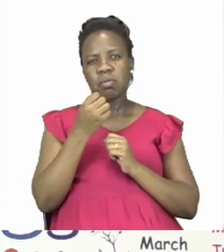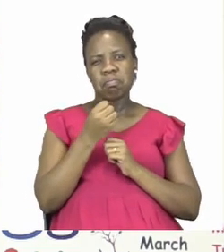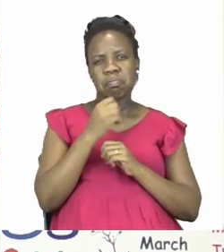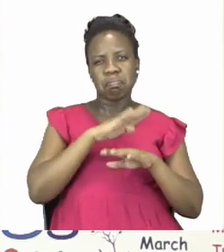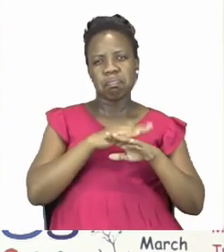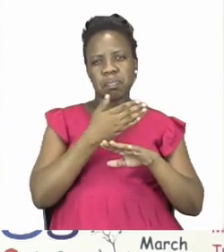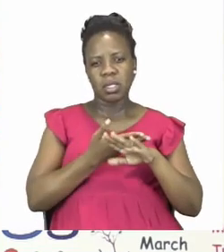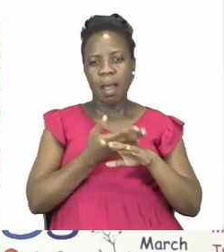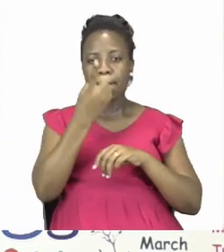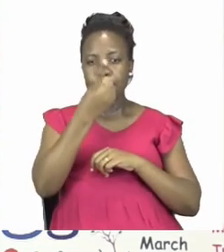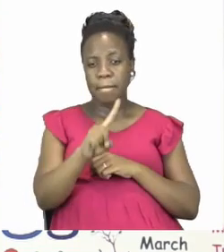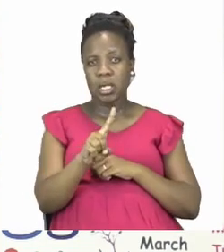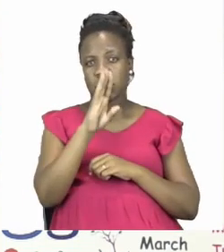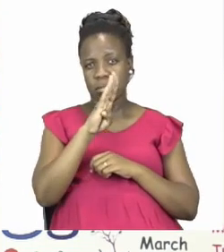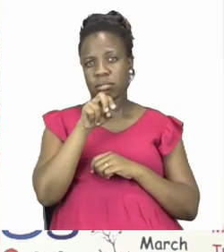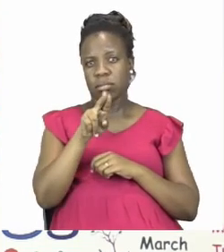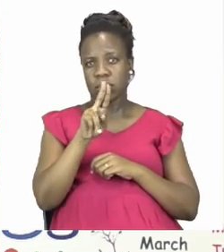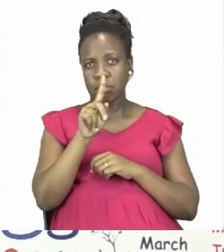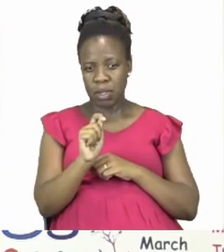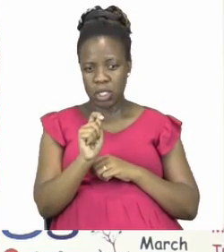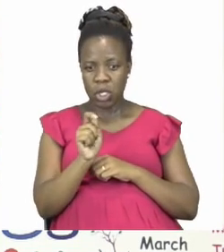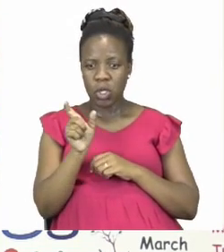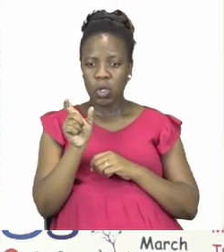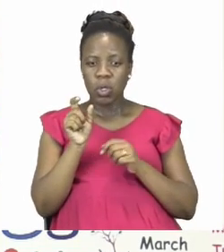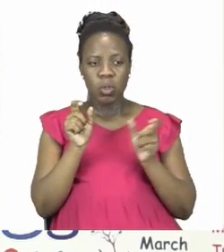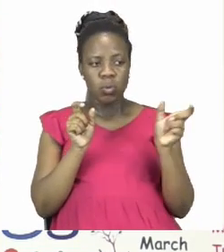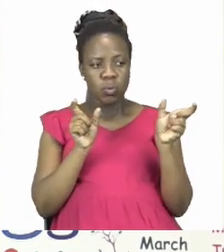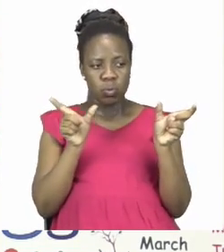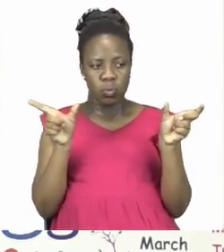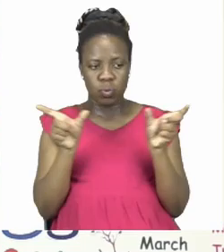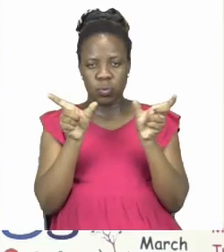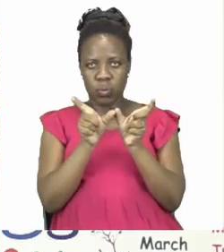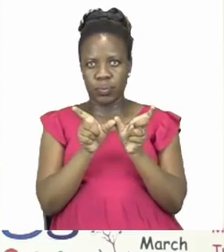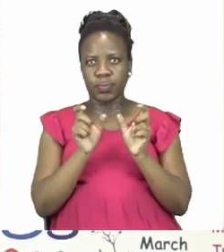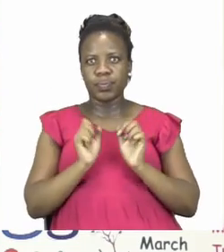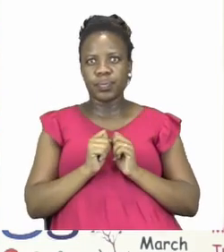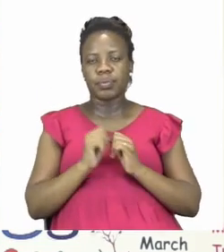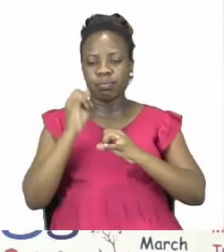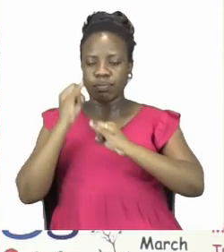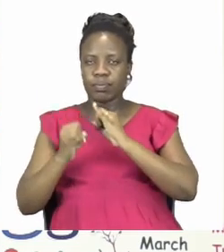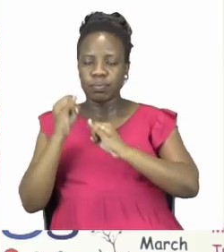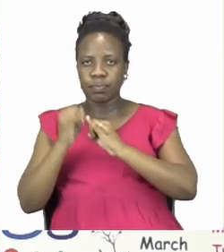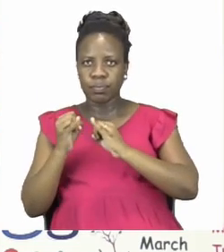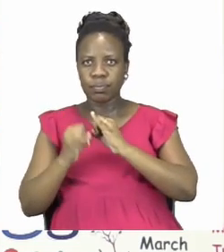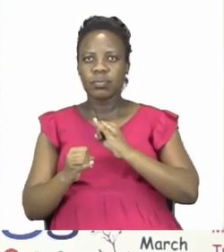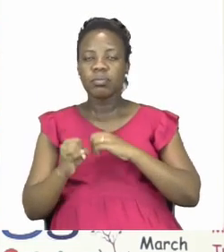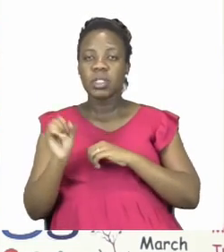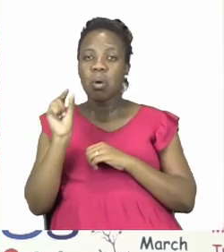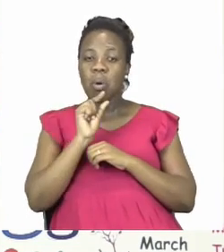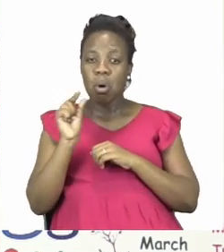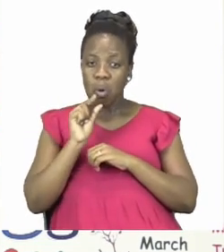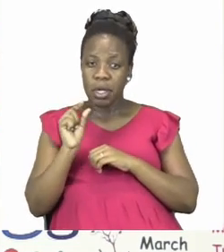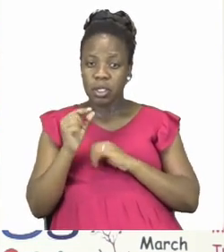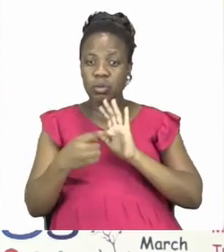use the word but to join two sentences together. And lastly, a preposition, a word